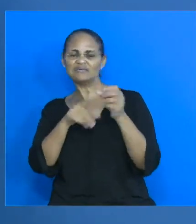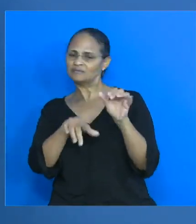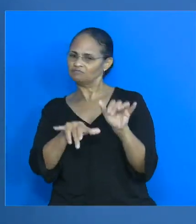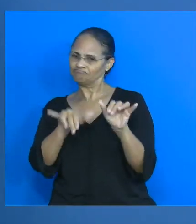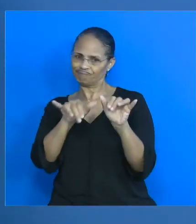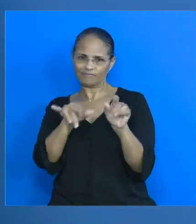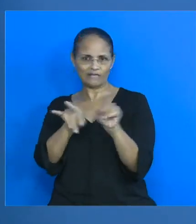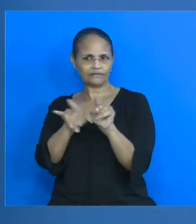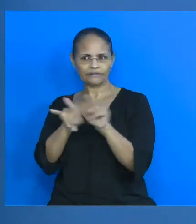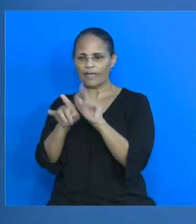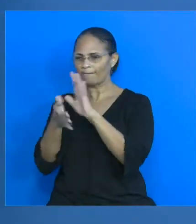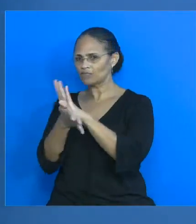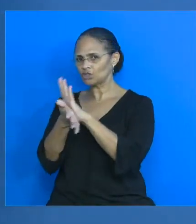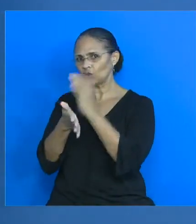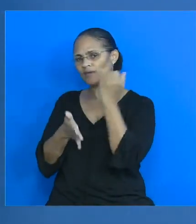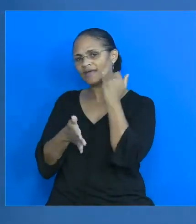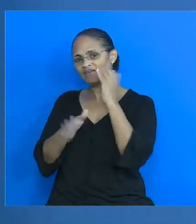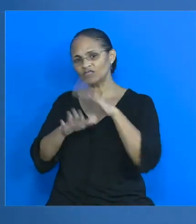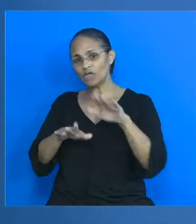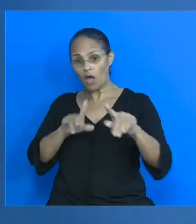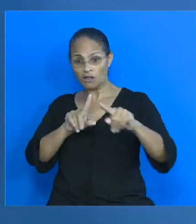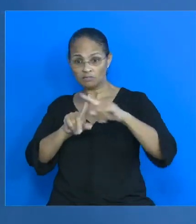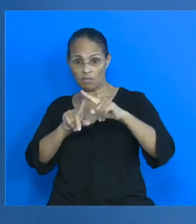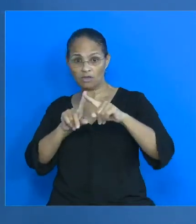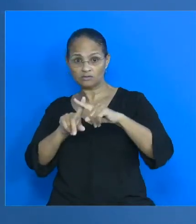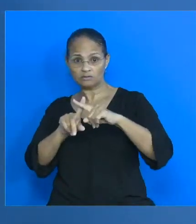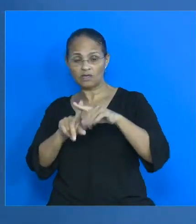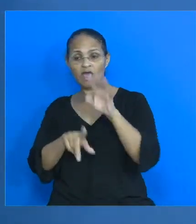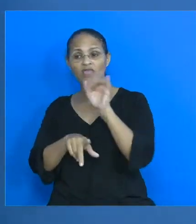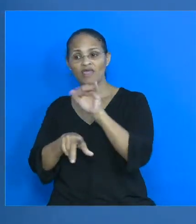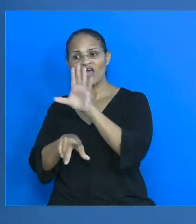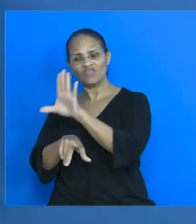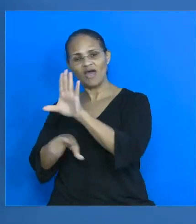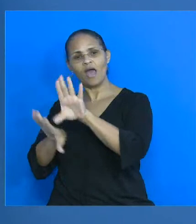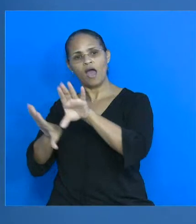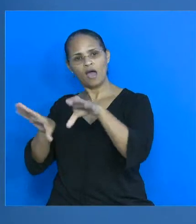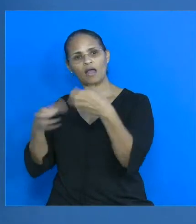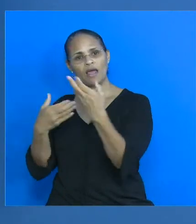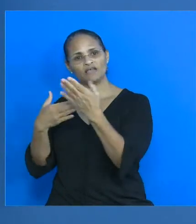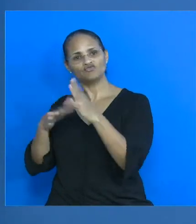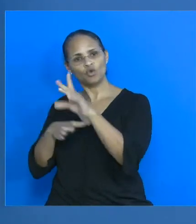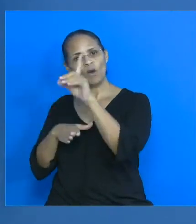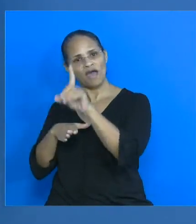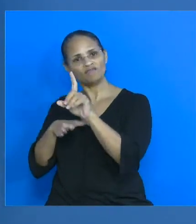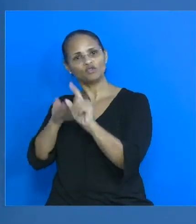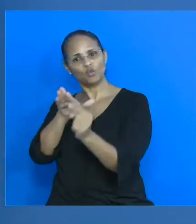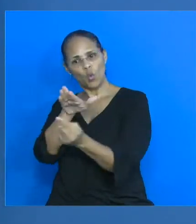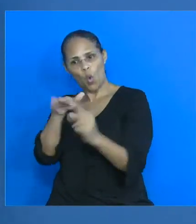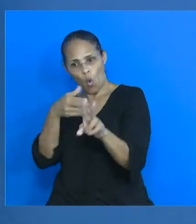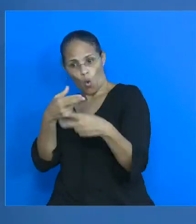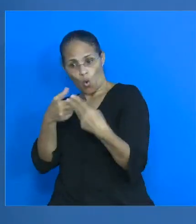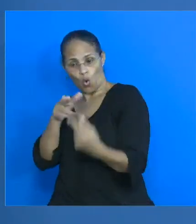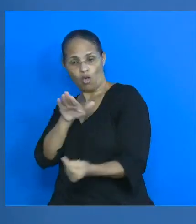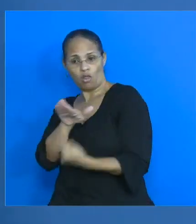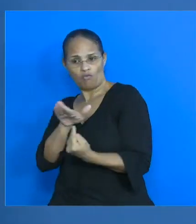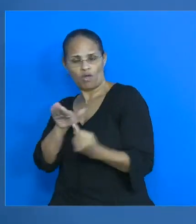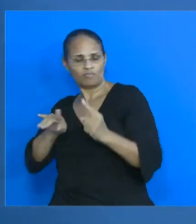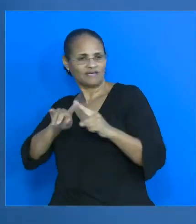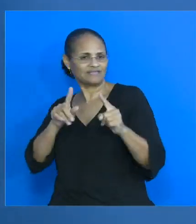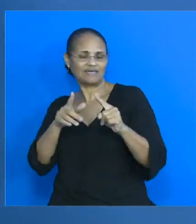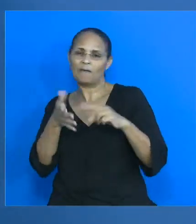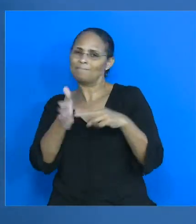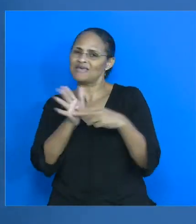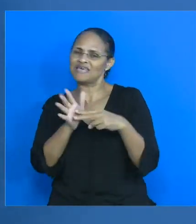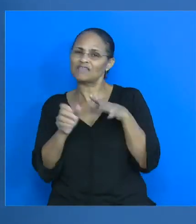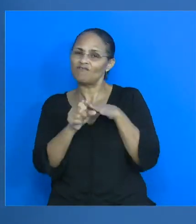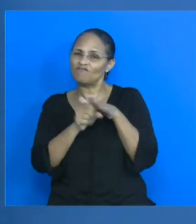school, if a child is positive, then the classroom would be required to quarantine. But it doesn't necessarily mean the whole school. In